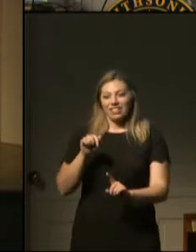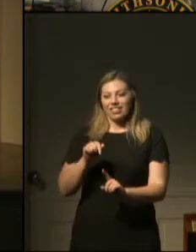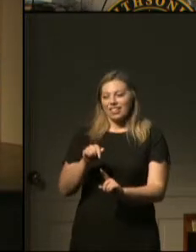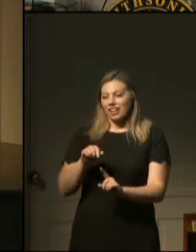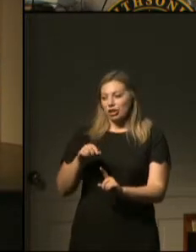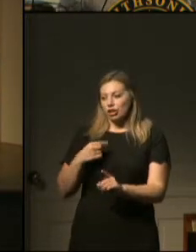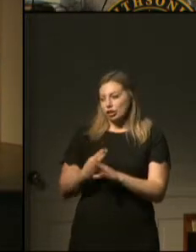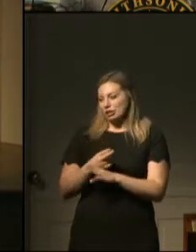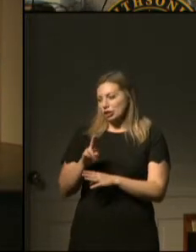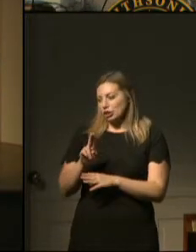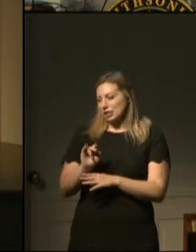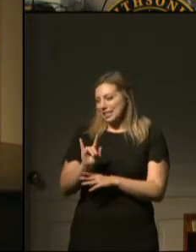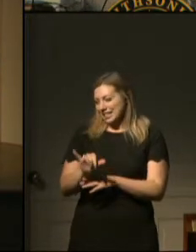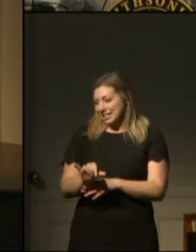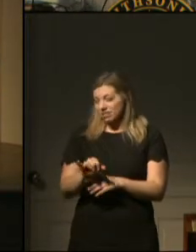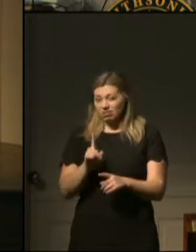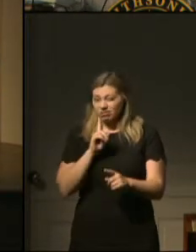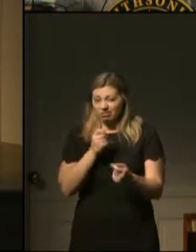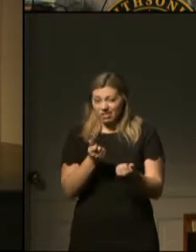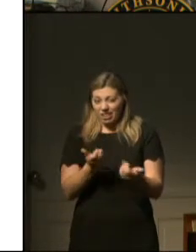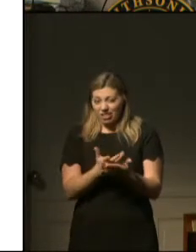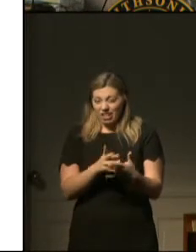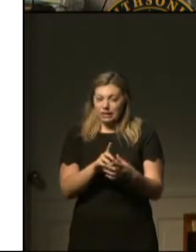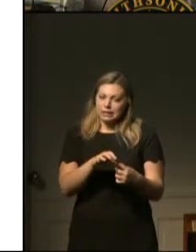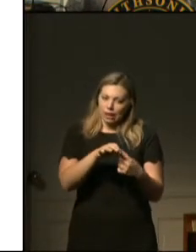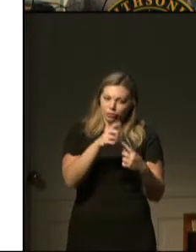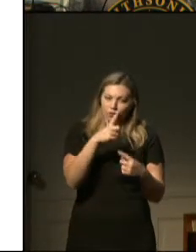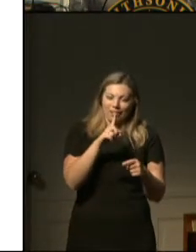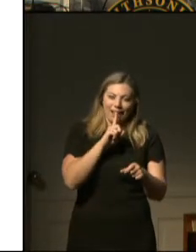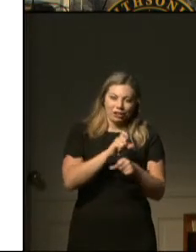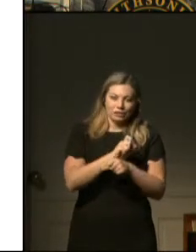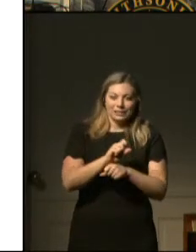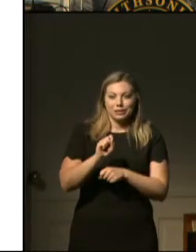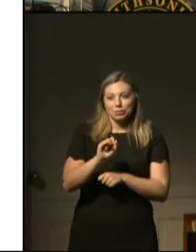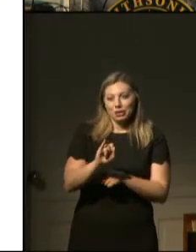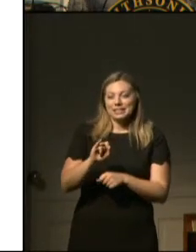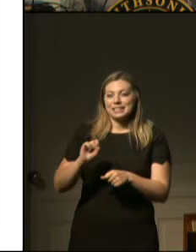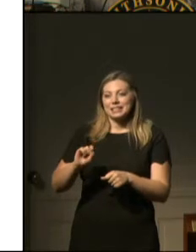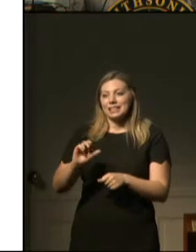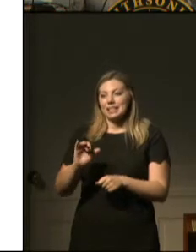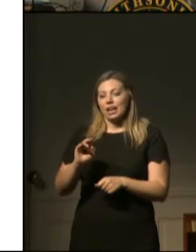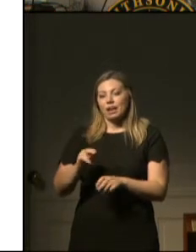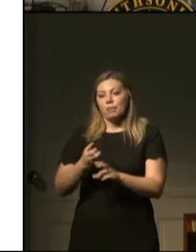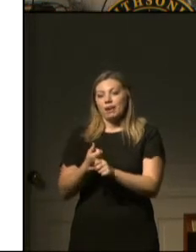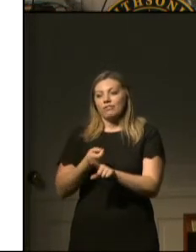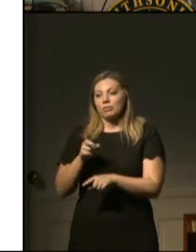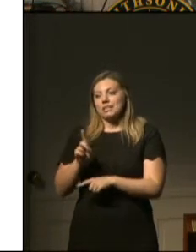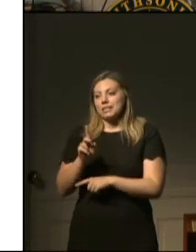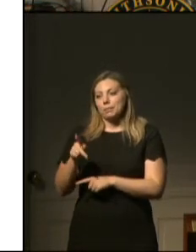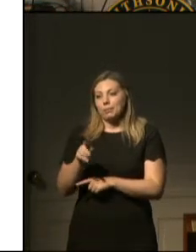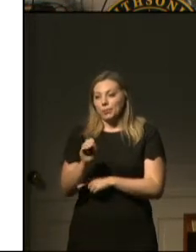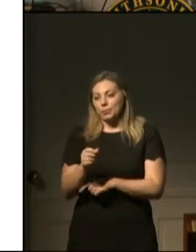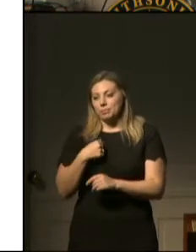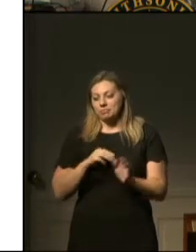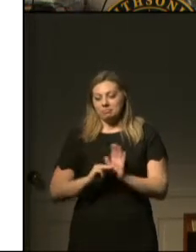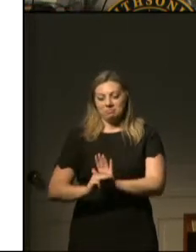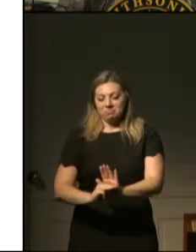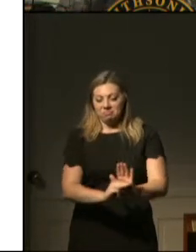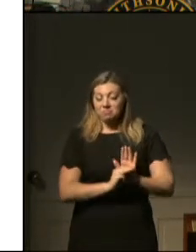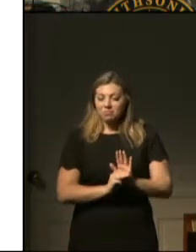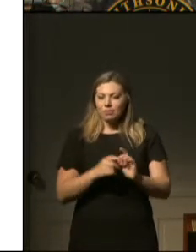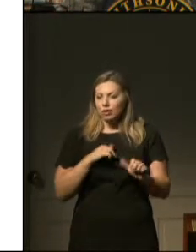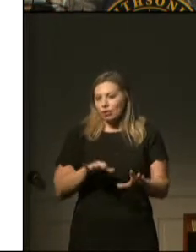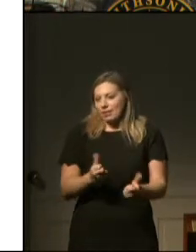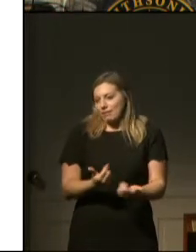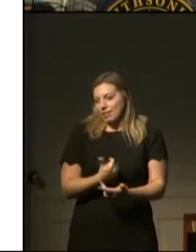Unity and pretty much everything except for the actual Smithsonian scans made by the DPO. I modeled and did